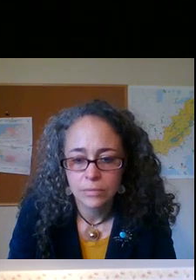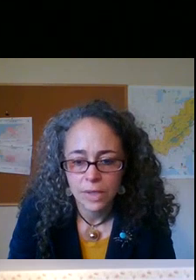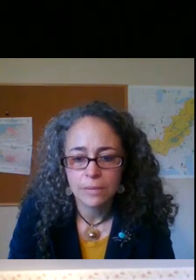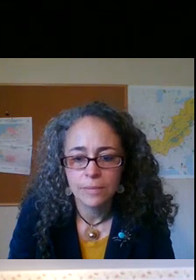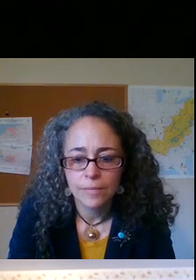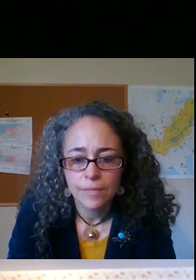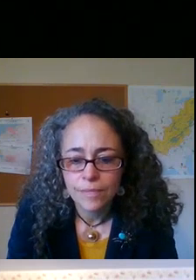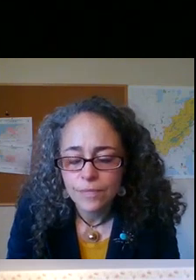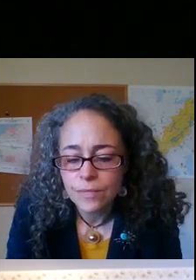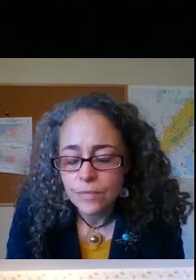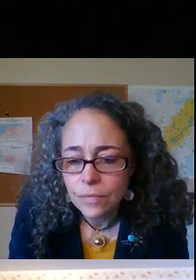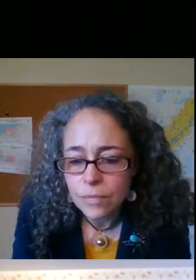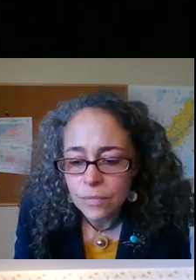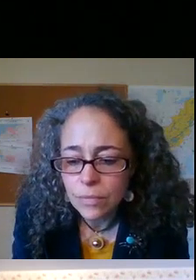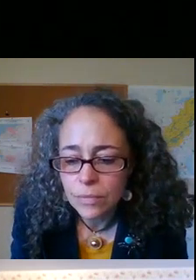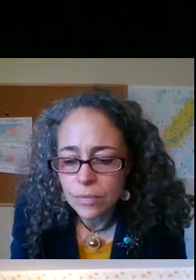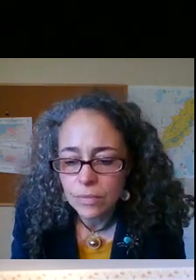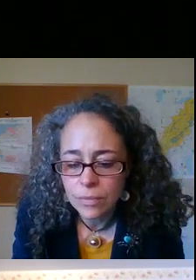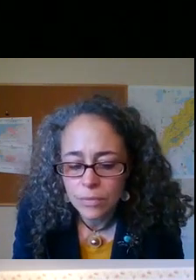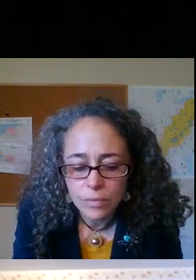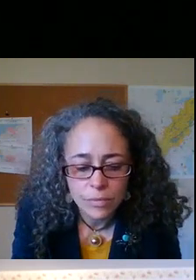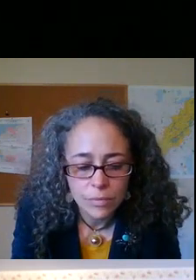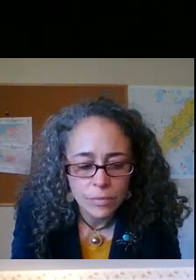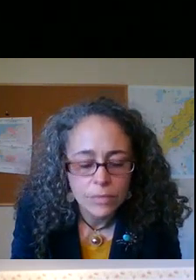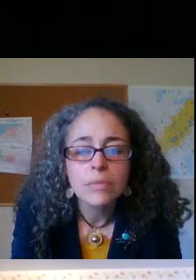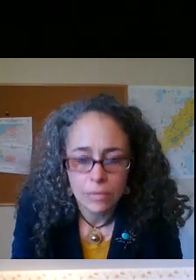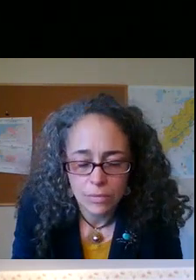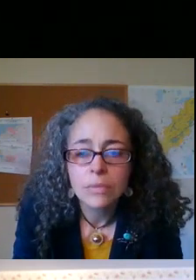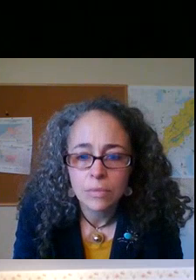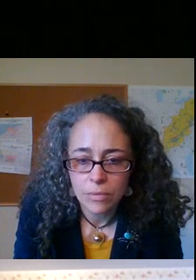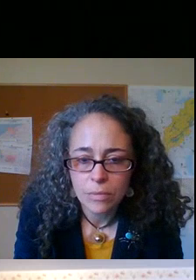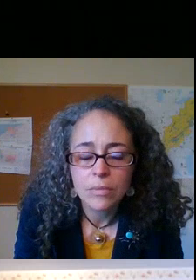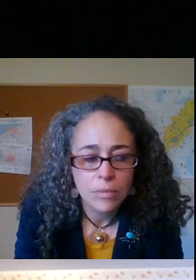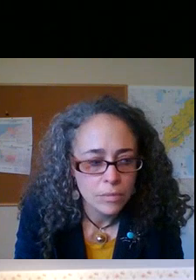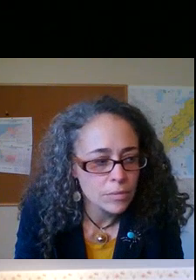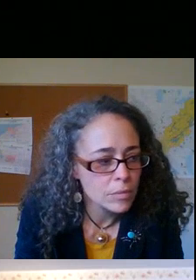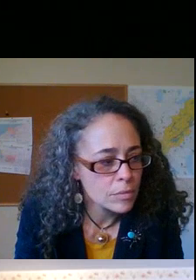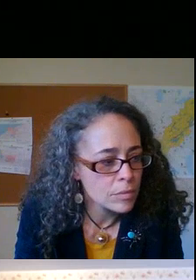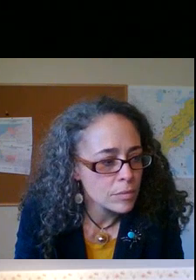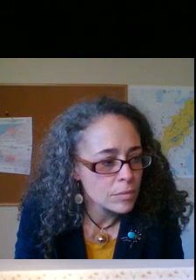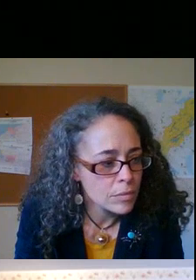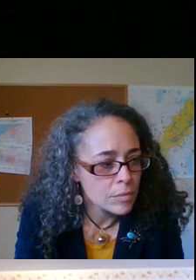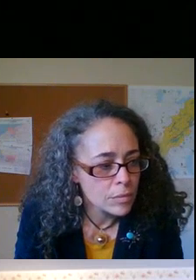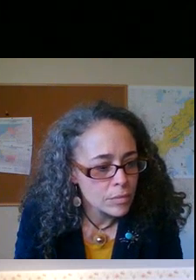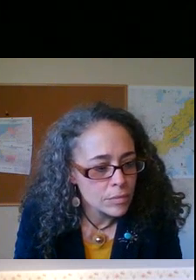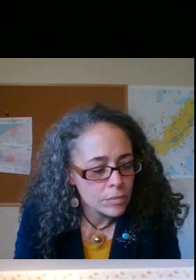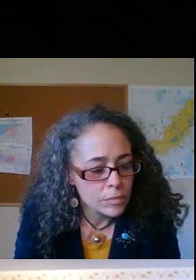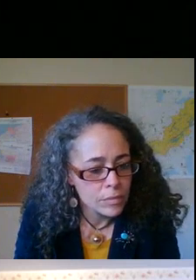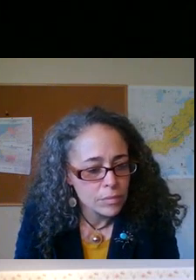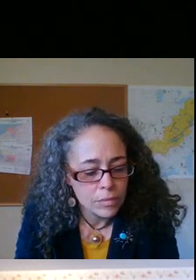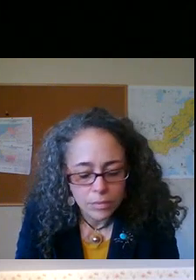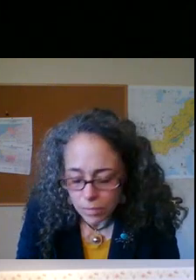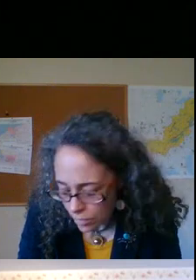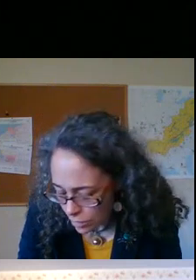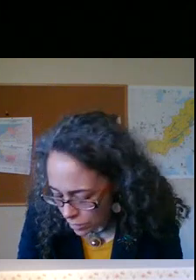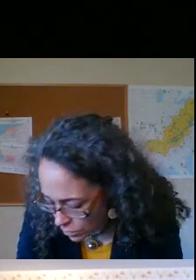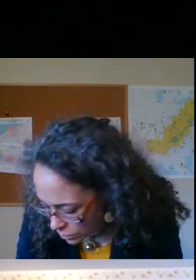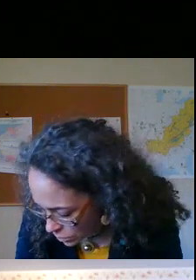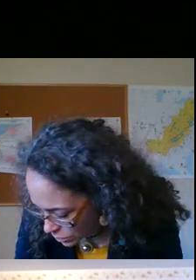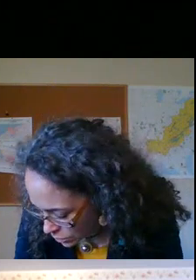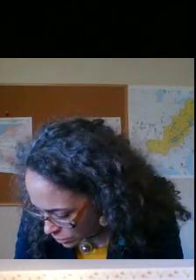well. Yep. So there's a lot of community collaboration going on. And one of the things we're talking about after we